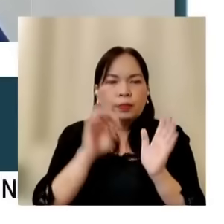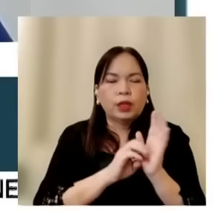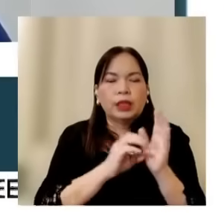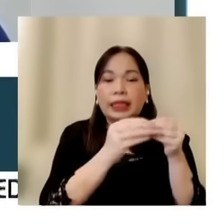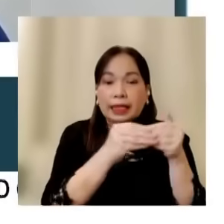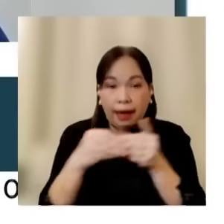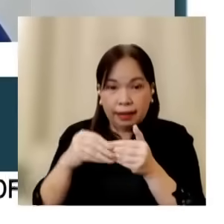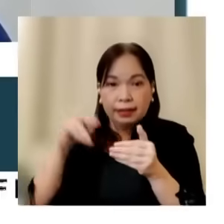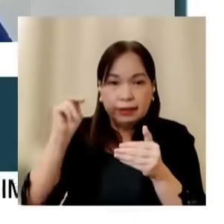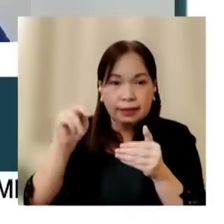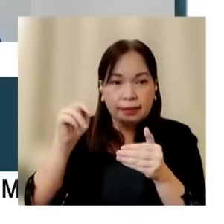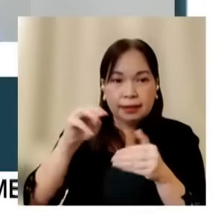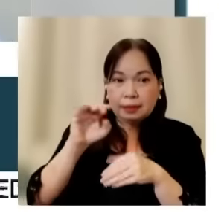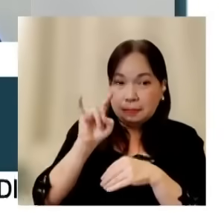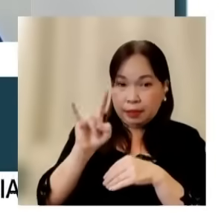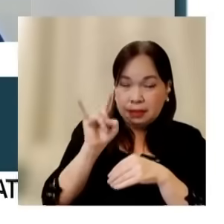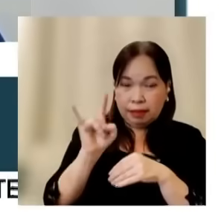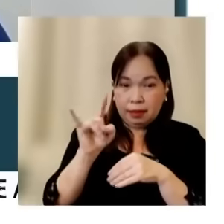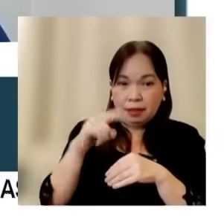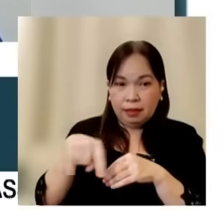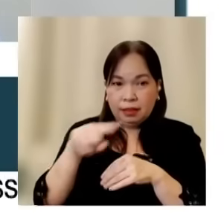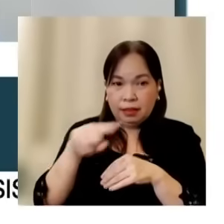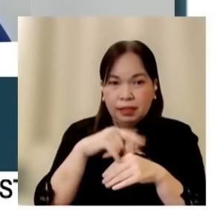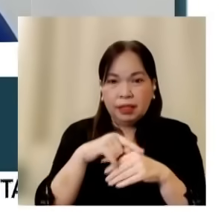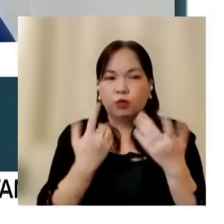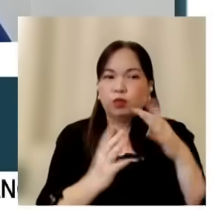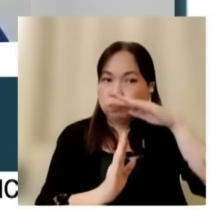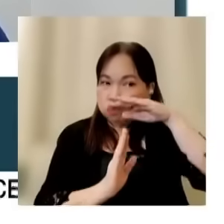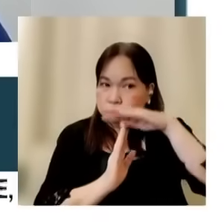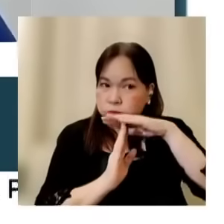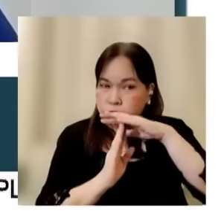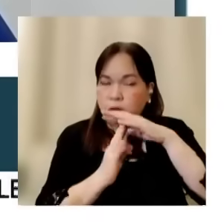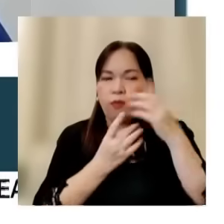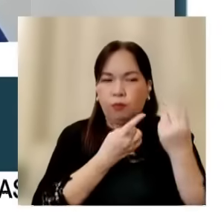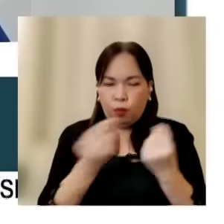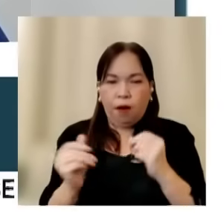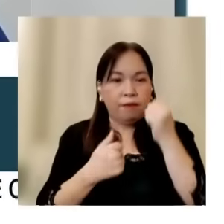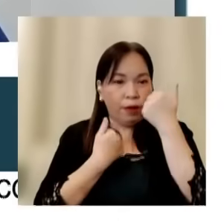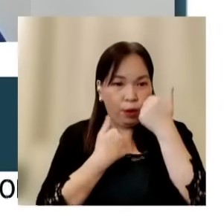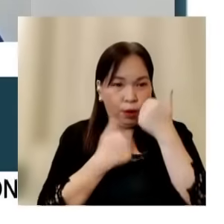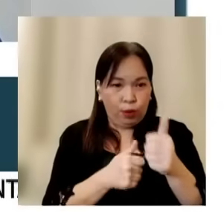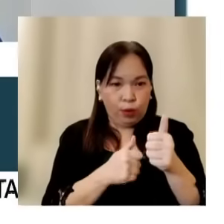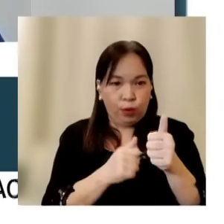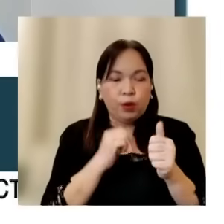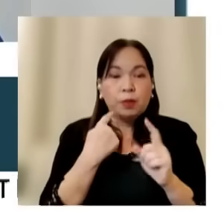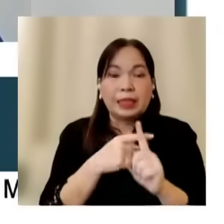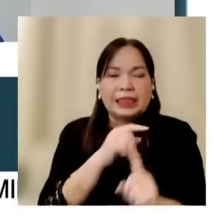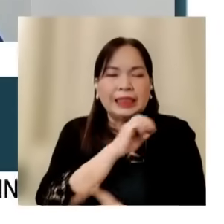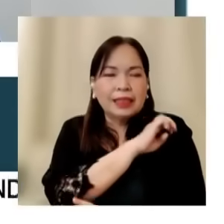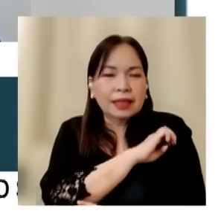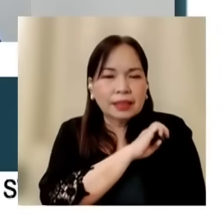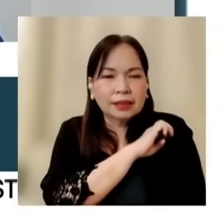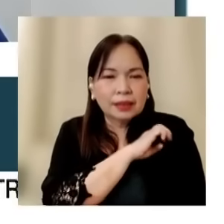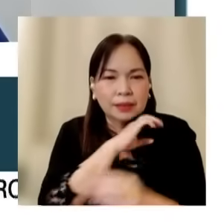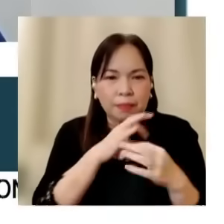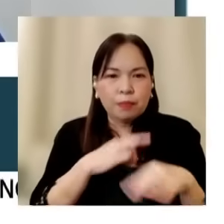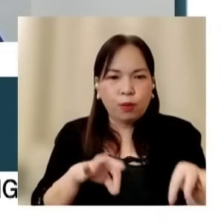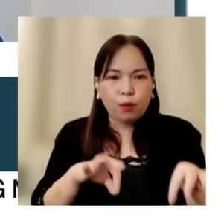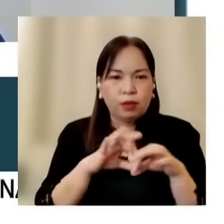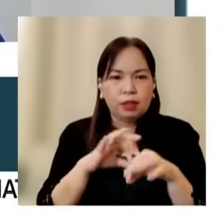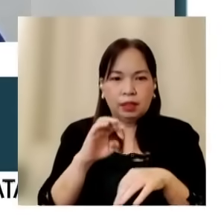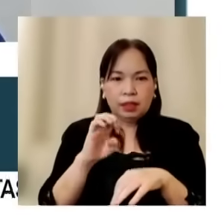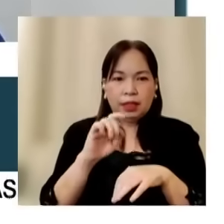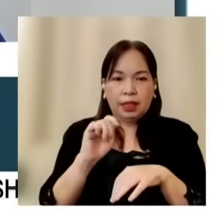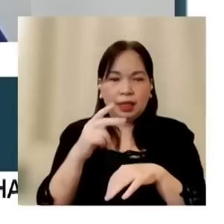would ensure that deadlines are met, but at the same time, ethics would still be observed. But of course, on a more political